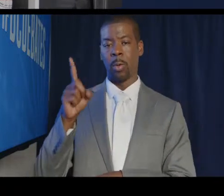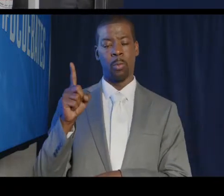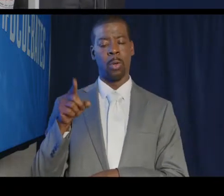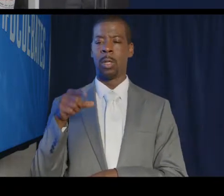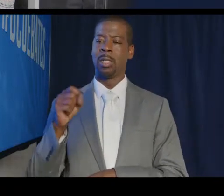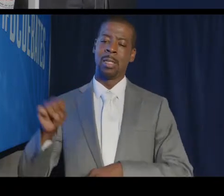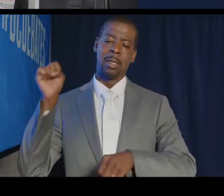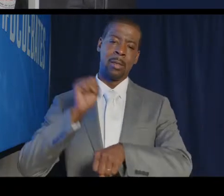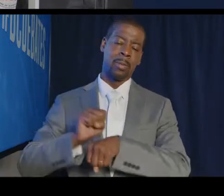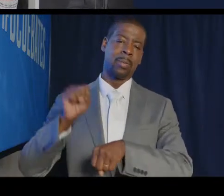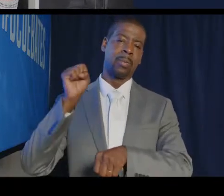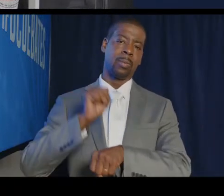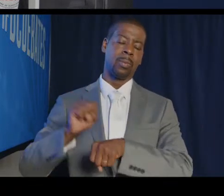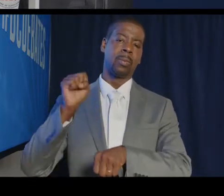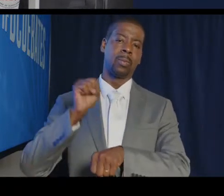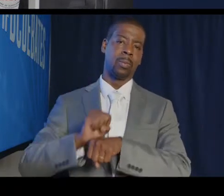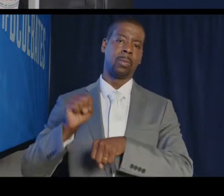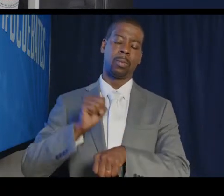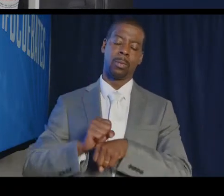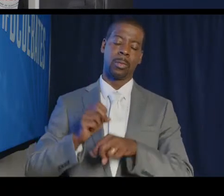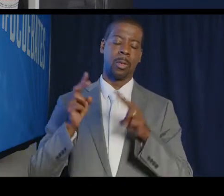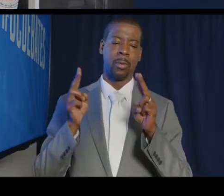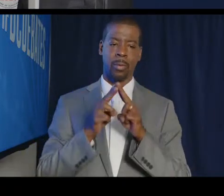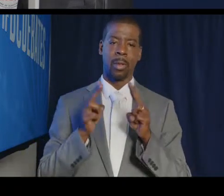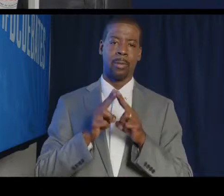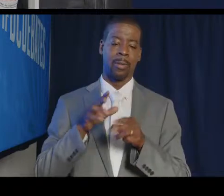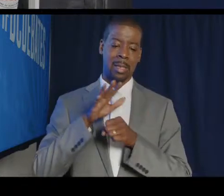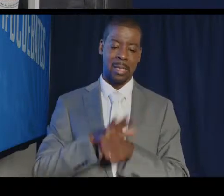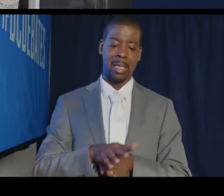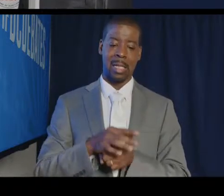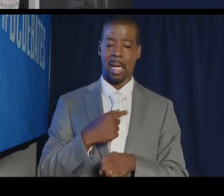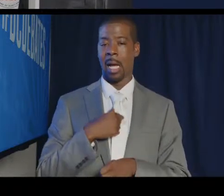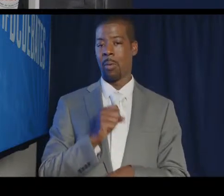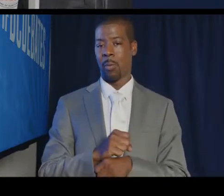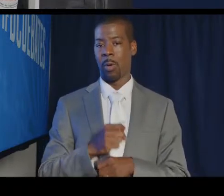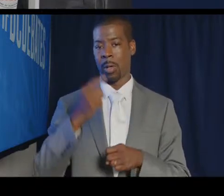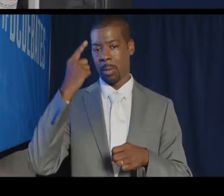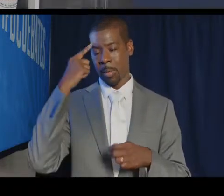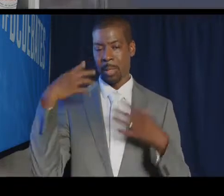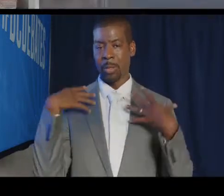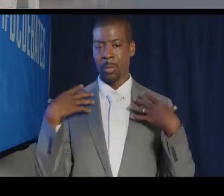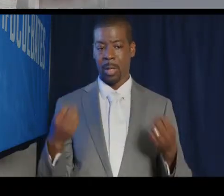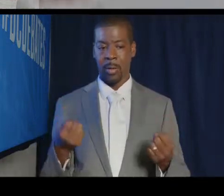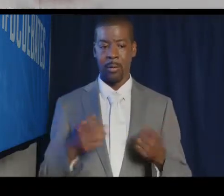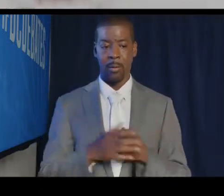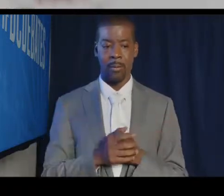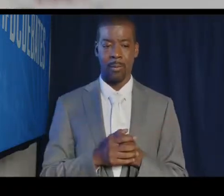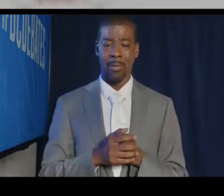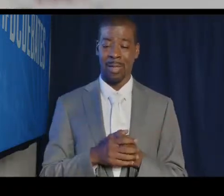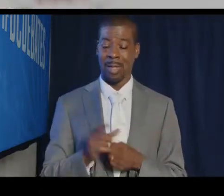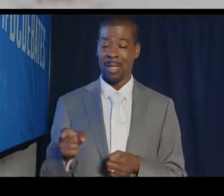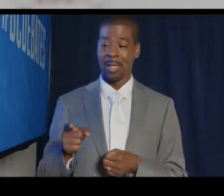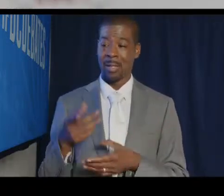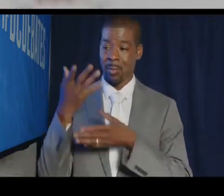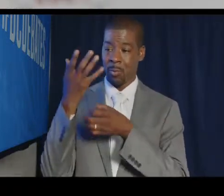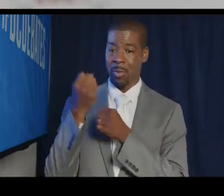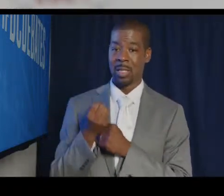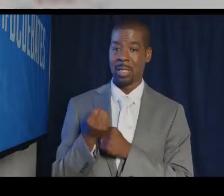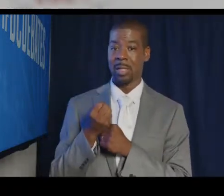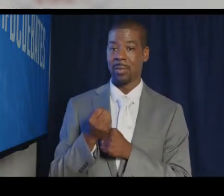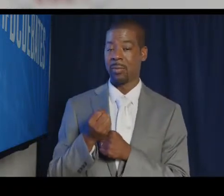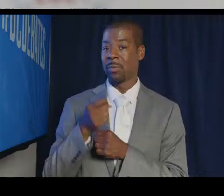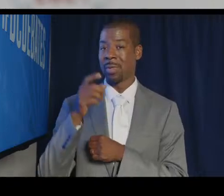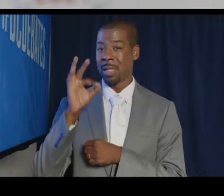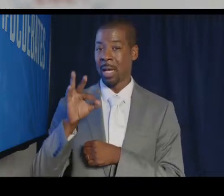doing hard work. And they're doing stressful work. If I work in the mental health field also and have worked, and I know that taking those calls, I worked at a call center